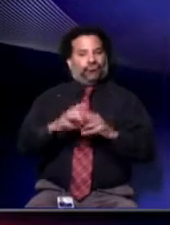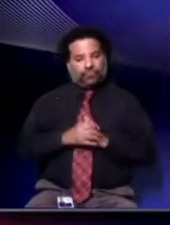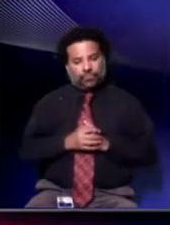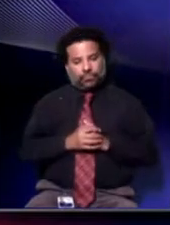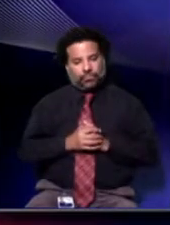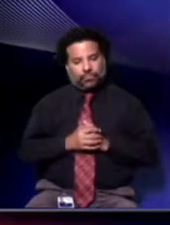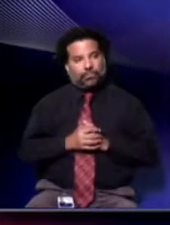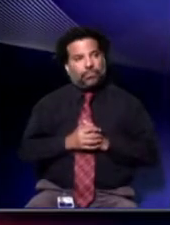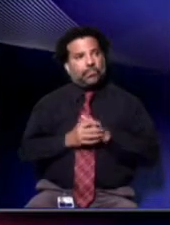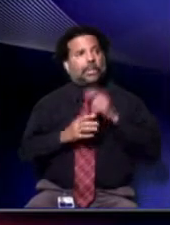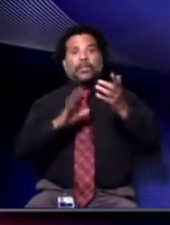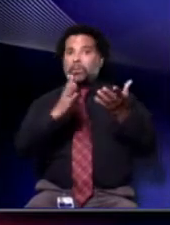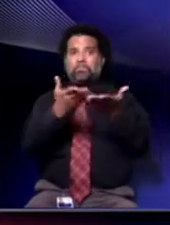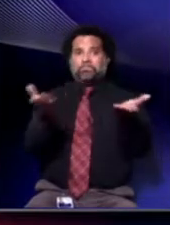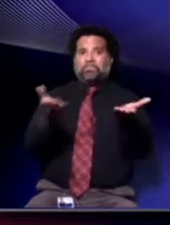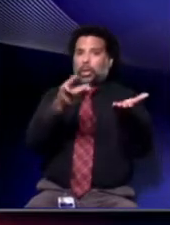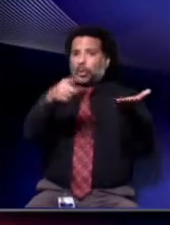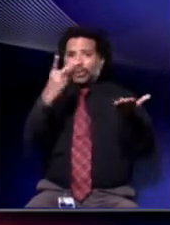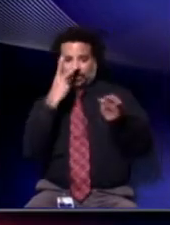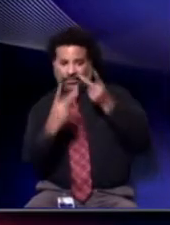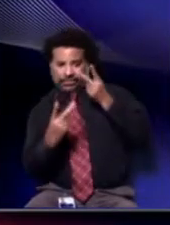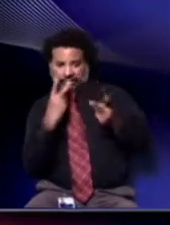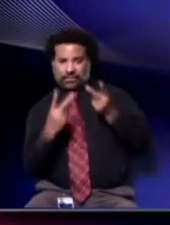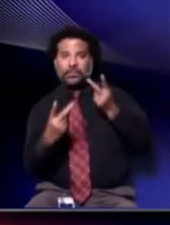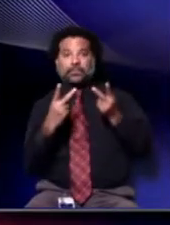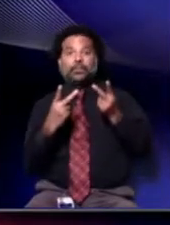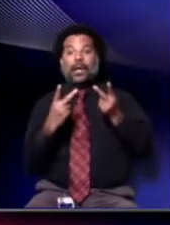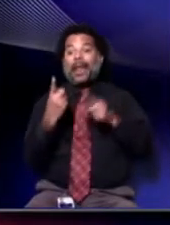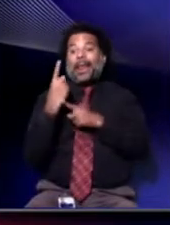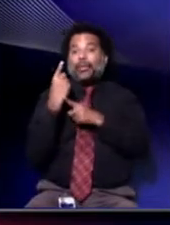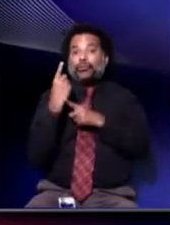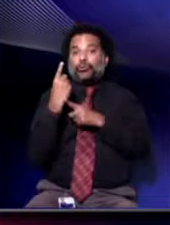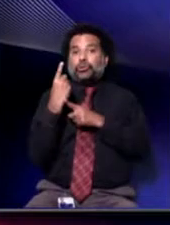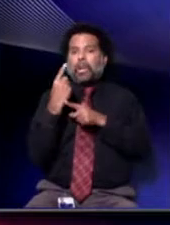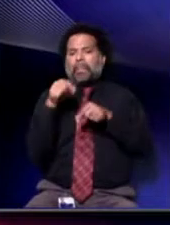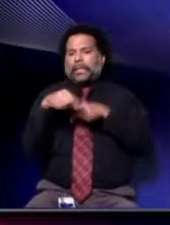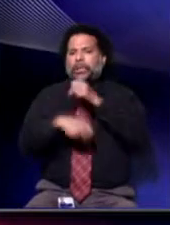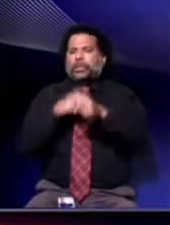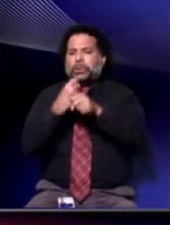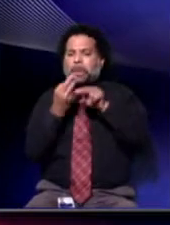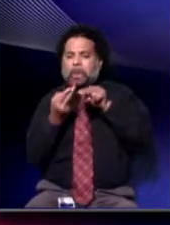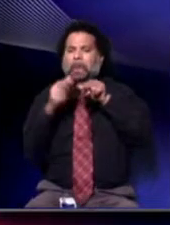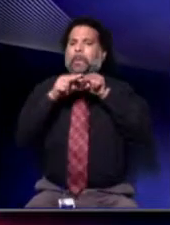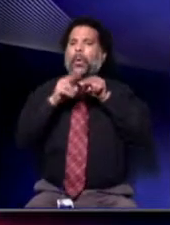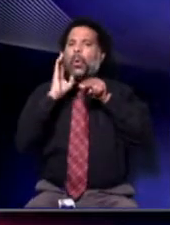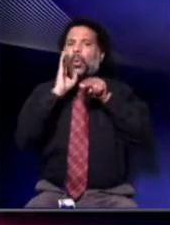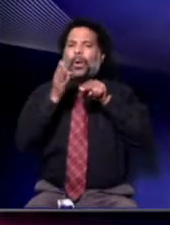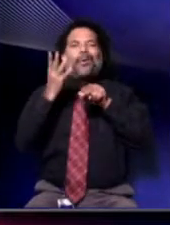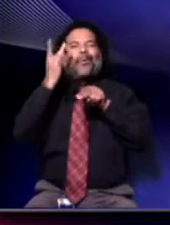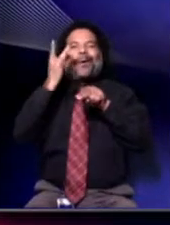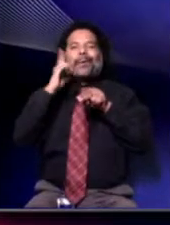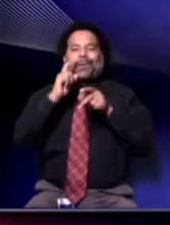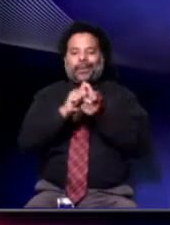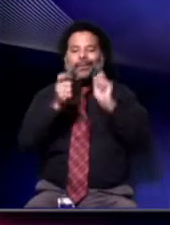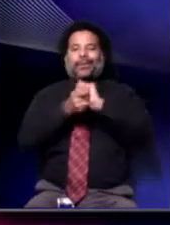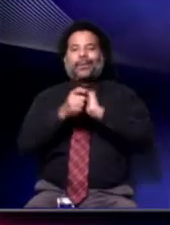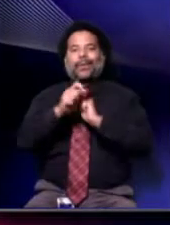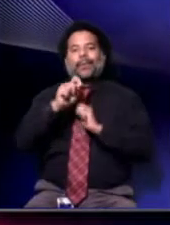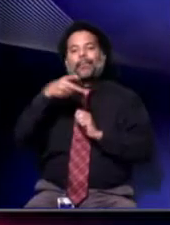Can I answer? As you can see too, they went up last year and they're going up a little more this year because of the change in Prop